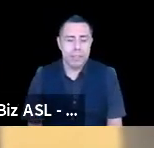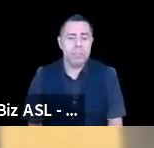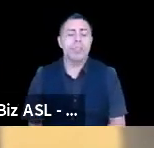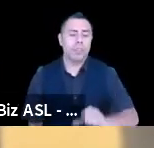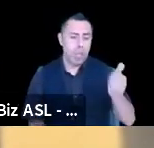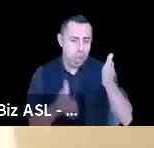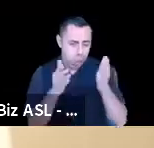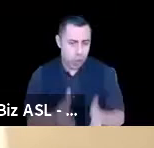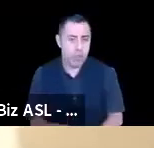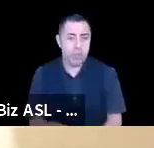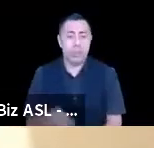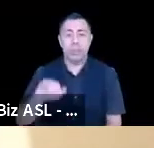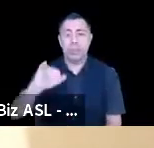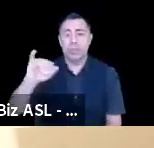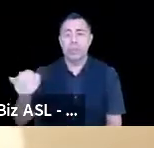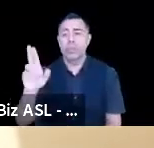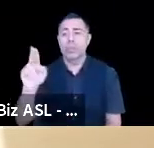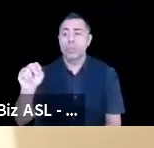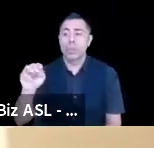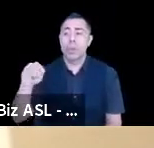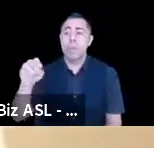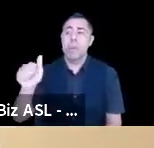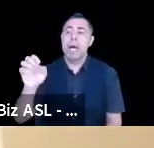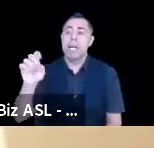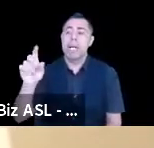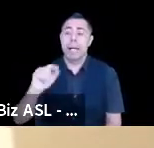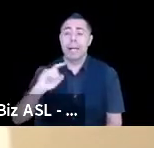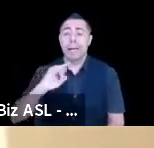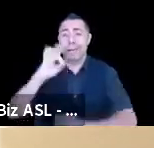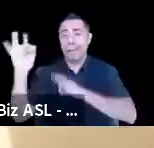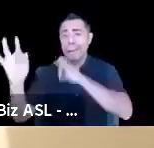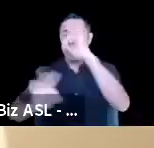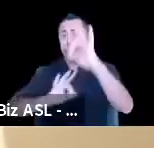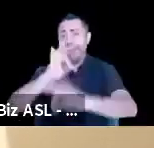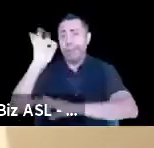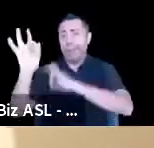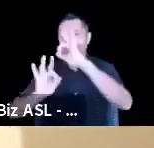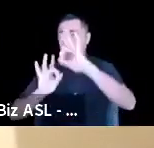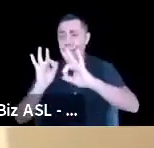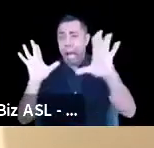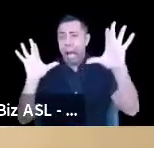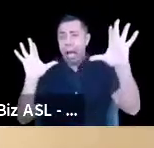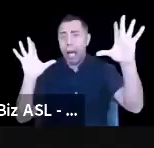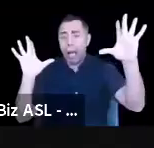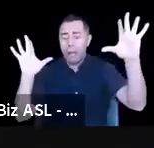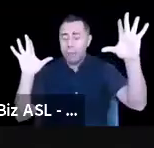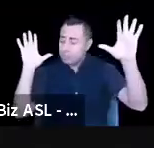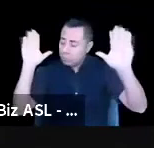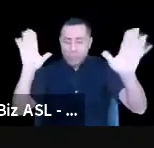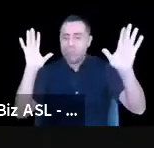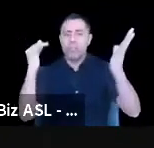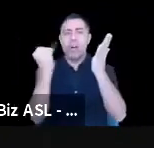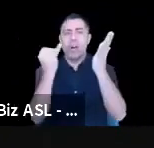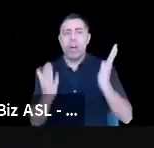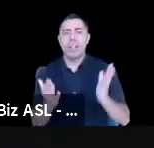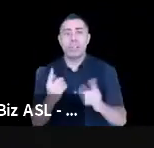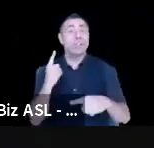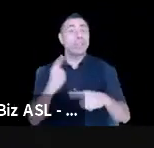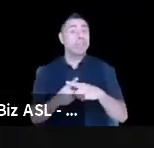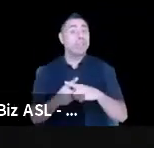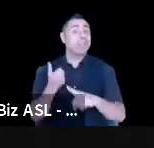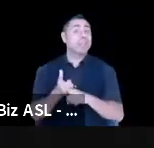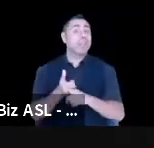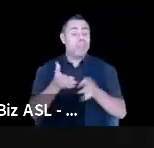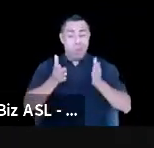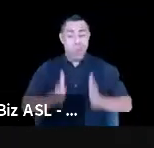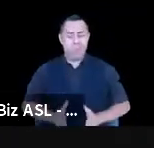1988, extraordinary artist and wonderful human being. As a person, he brought